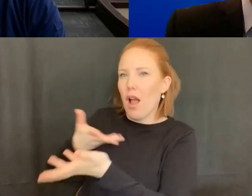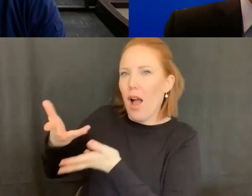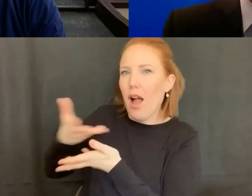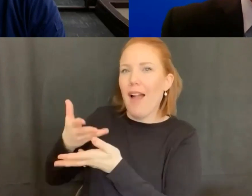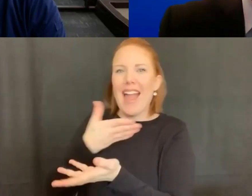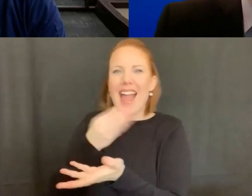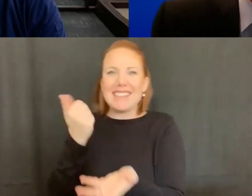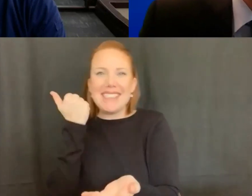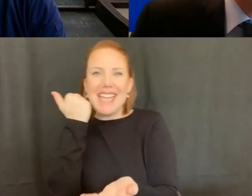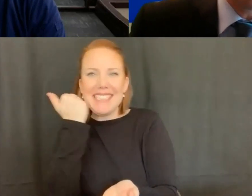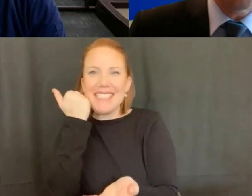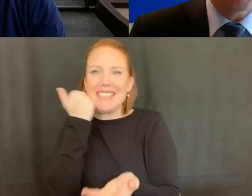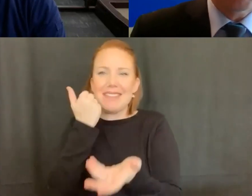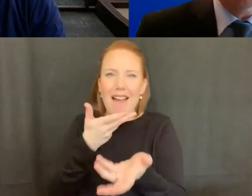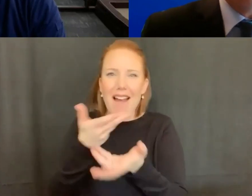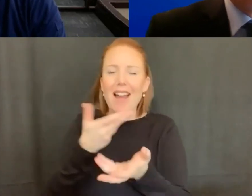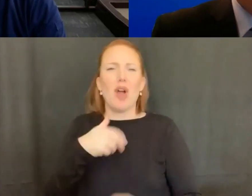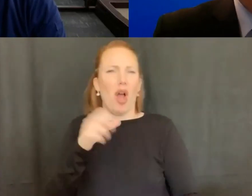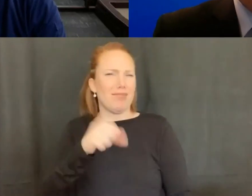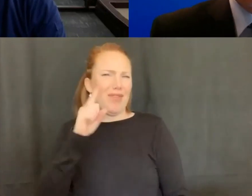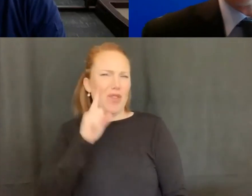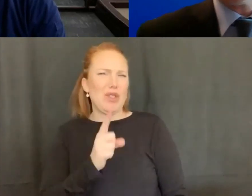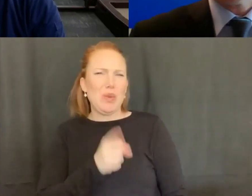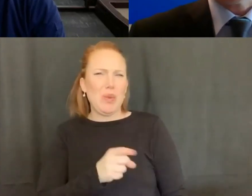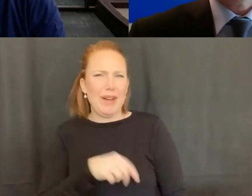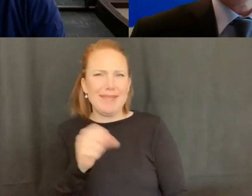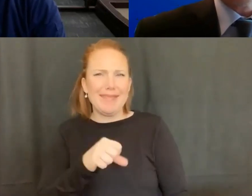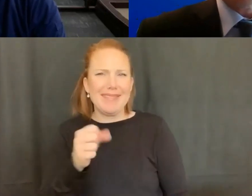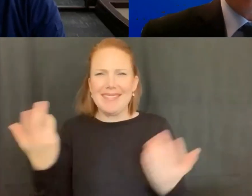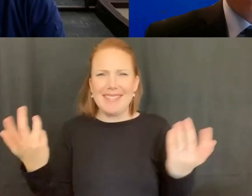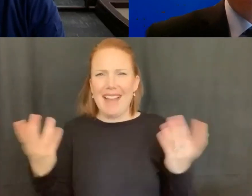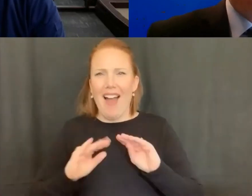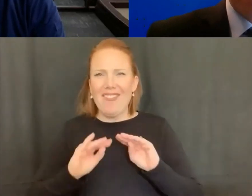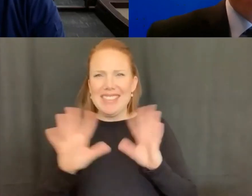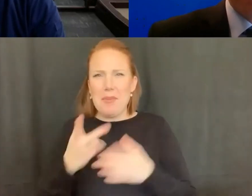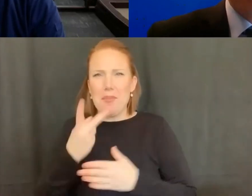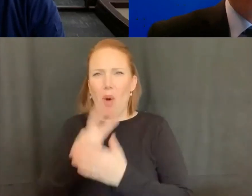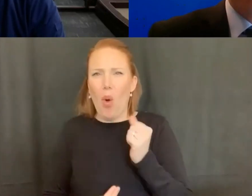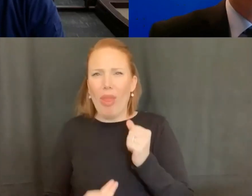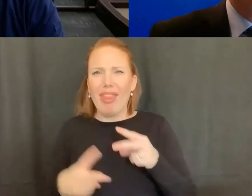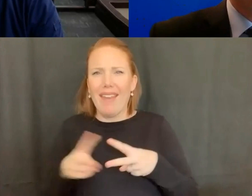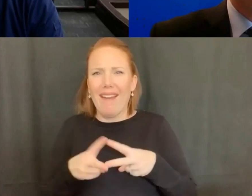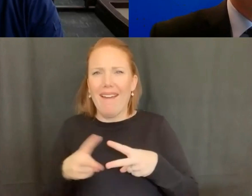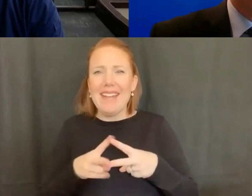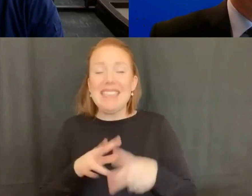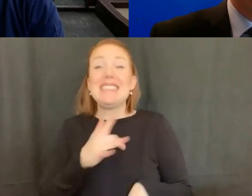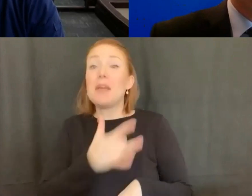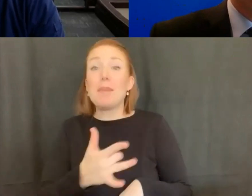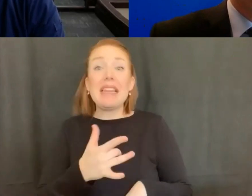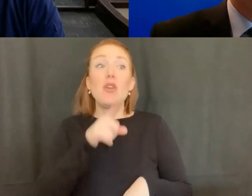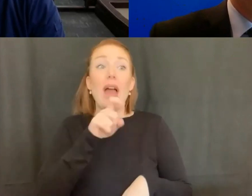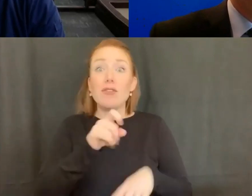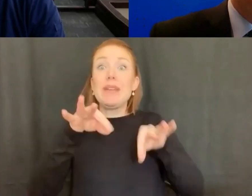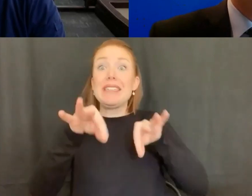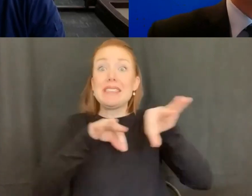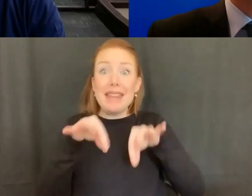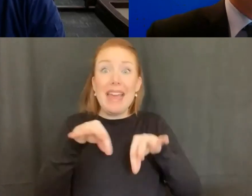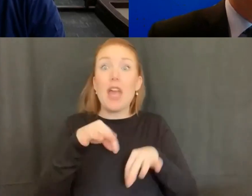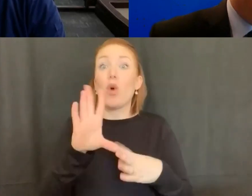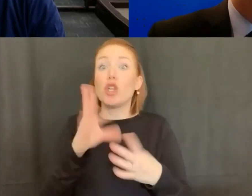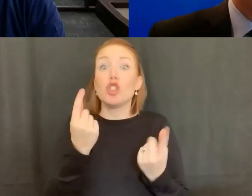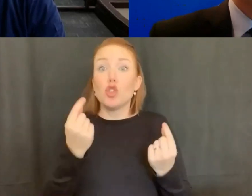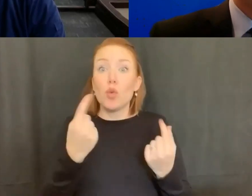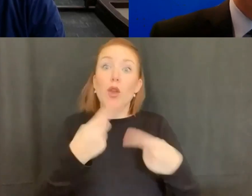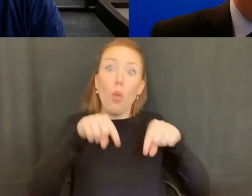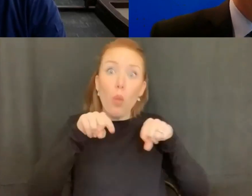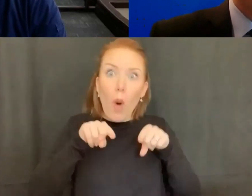Do you feel that way? For sure. Well, there's no getting around it. And oftentimes you're really having to talk through what you're doing as you're doing it, as